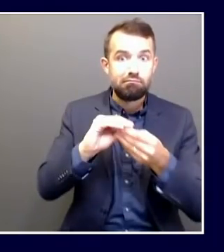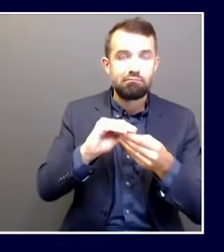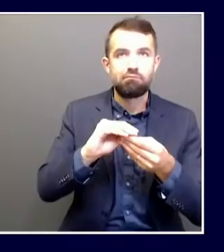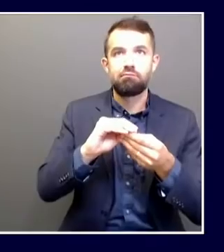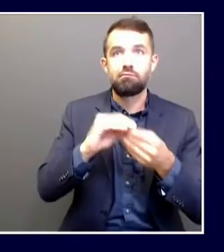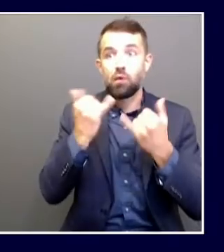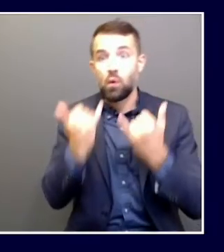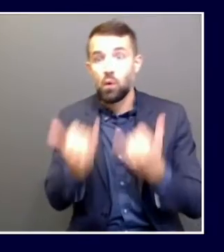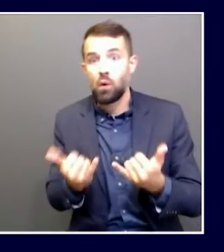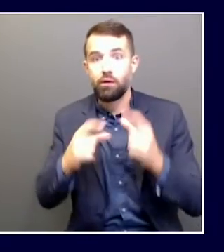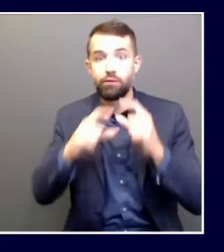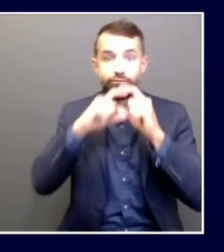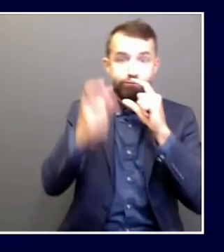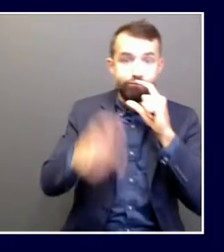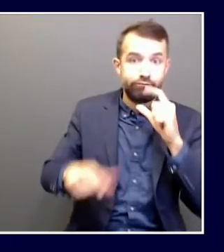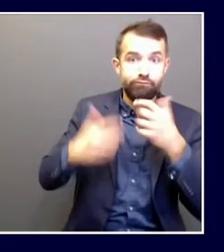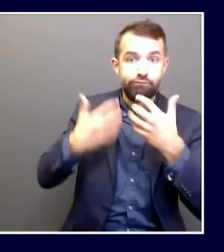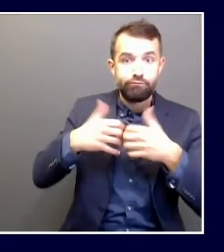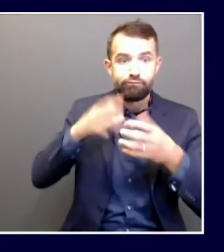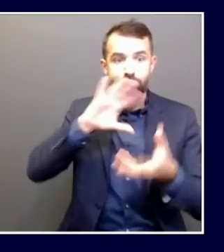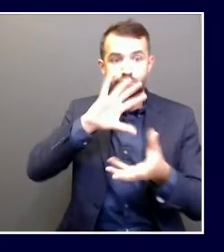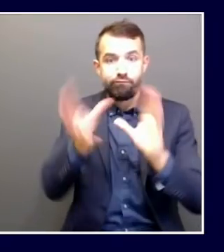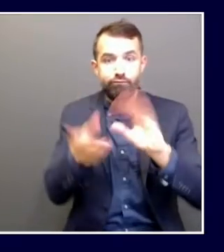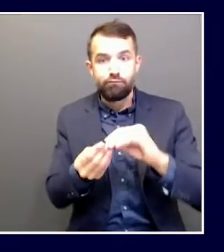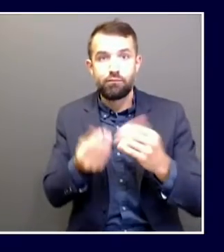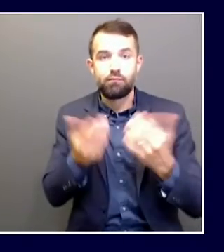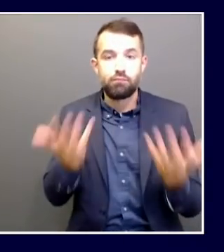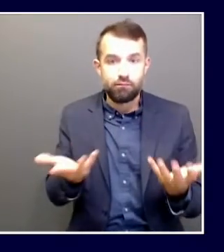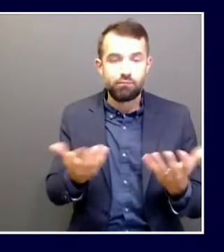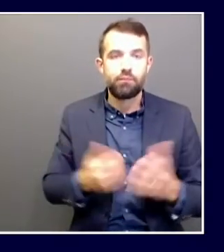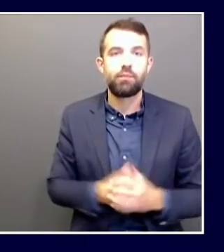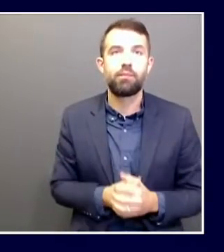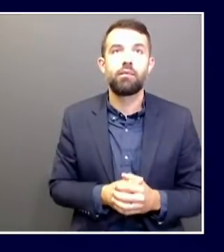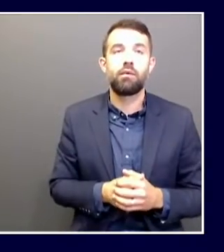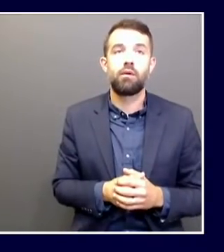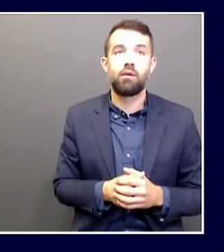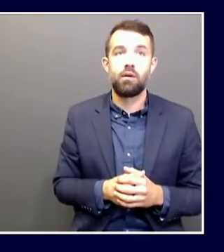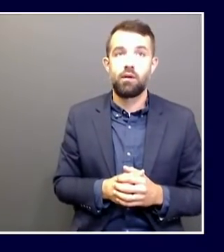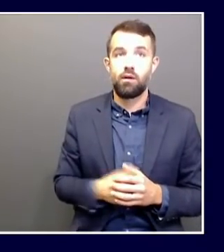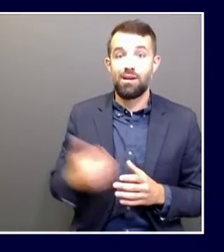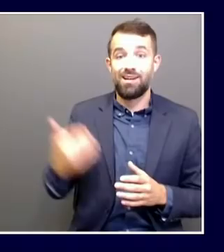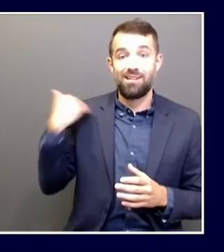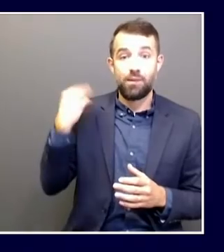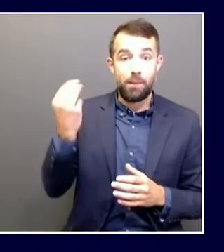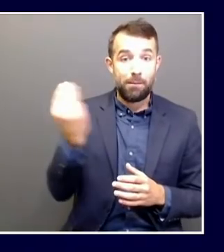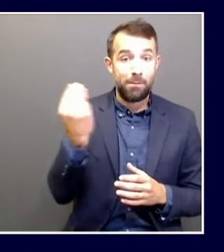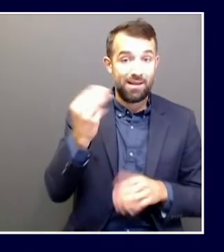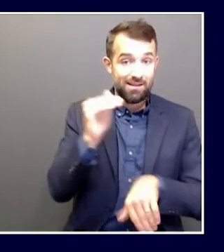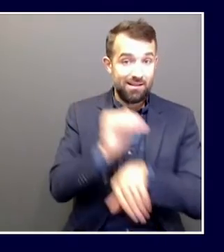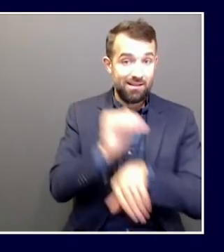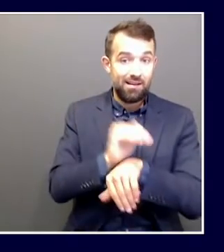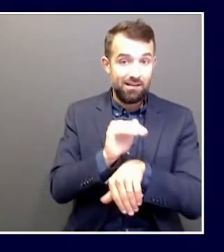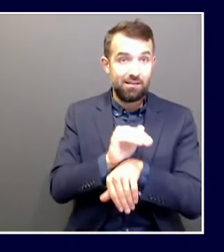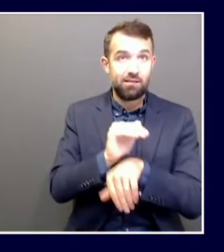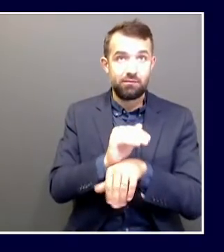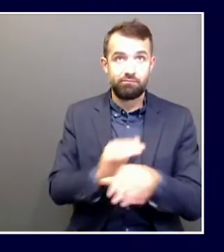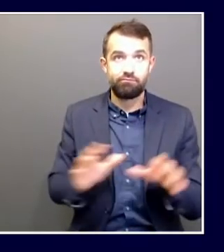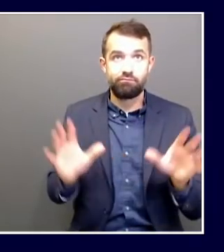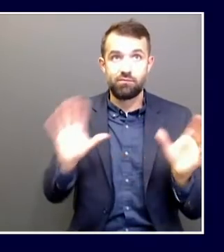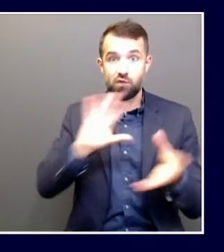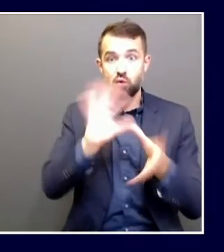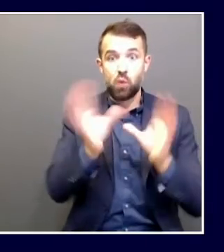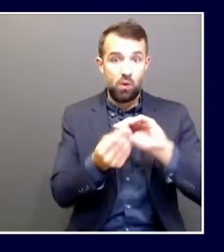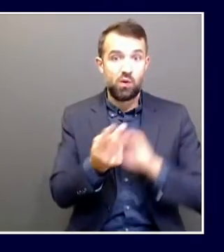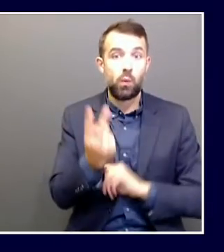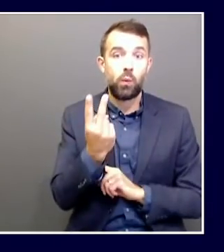now, Patrick, as of Monday evening, there were 2 children in the state of Maine